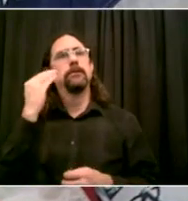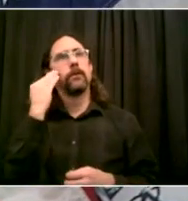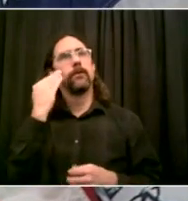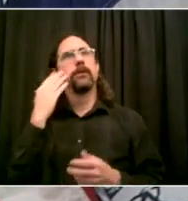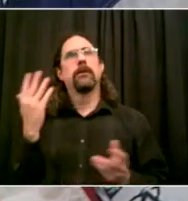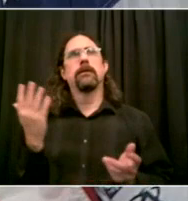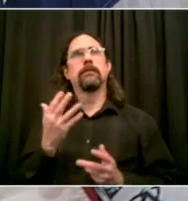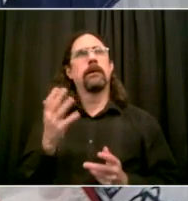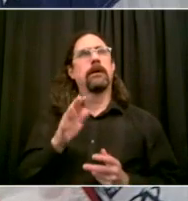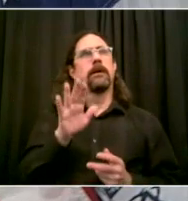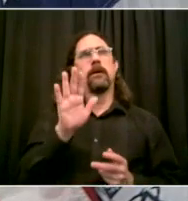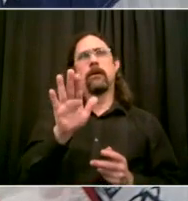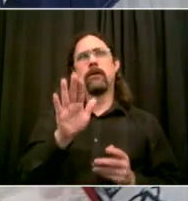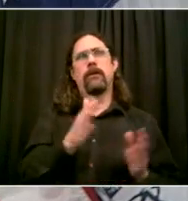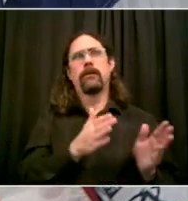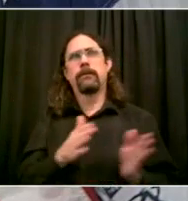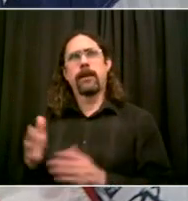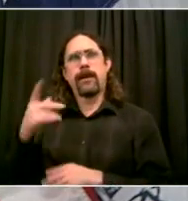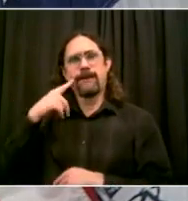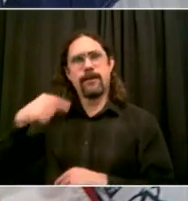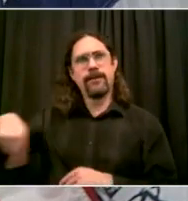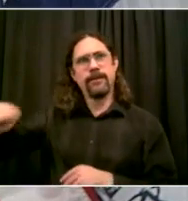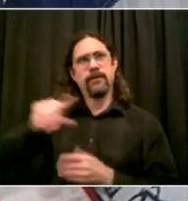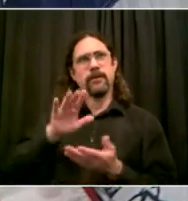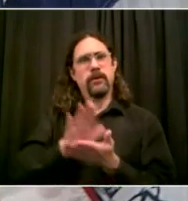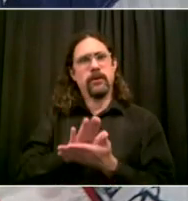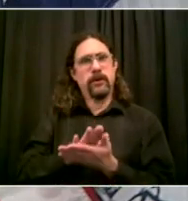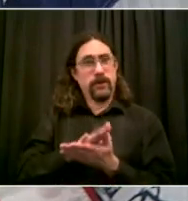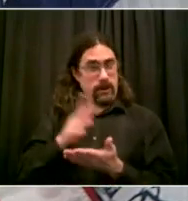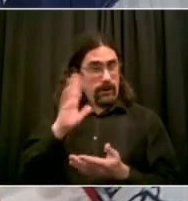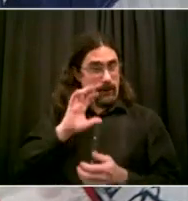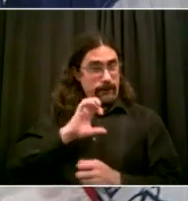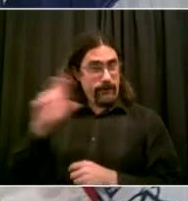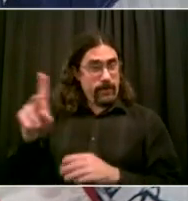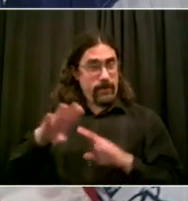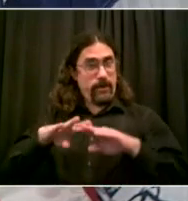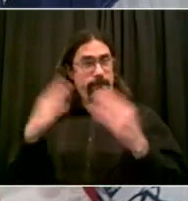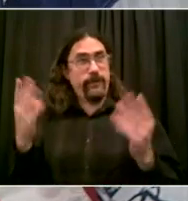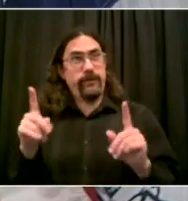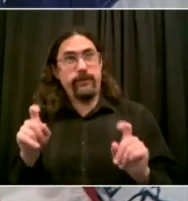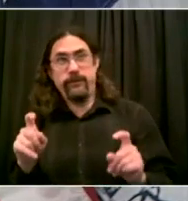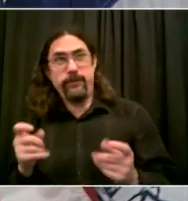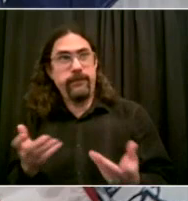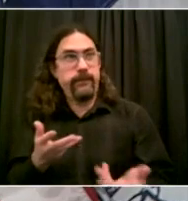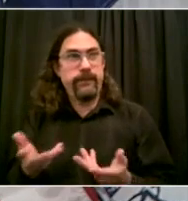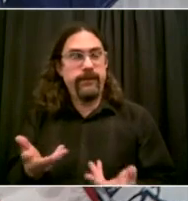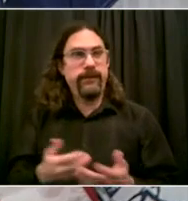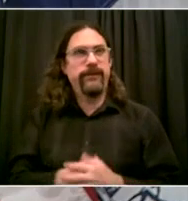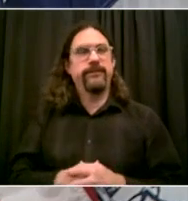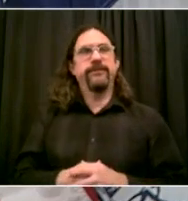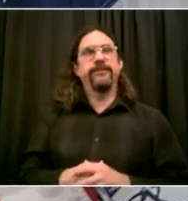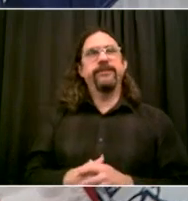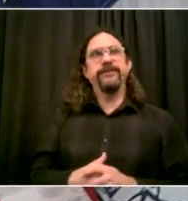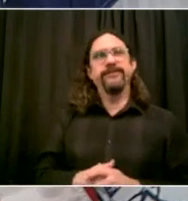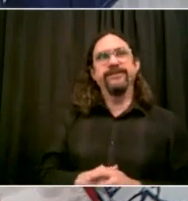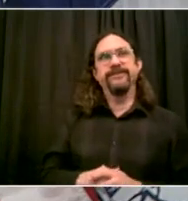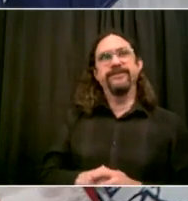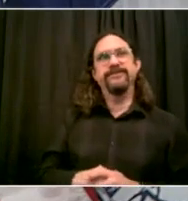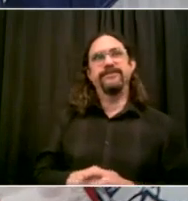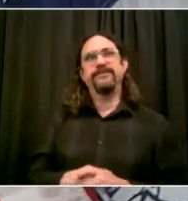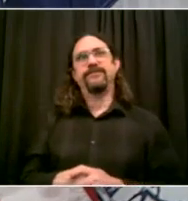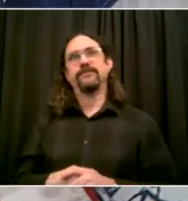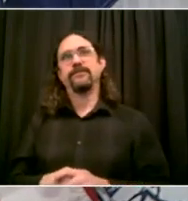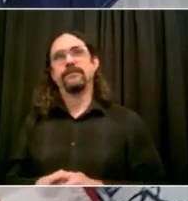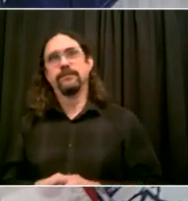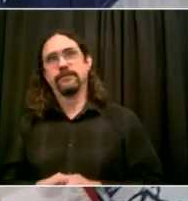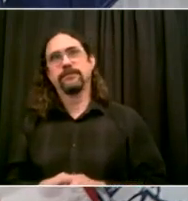to reopen them? Yeah, there's, first of all, just updating you on the numbers. It was 45 before the state changed the red